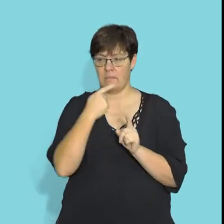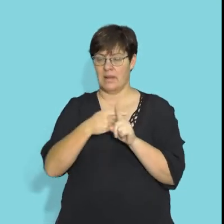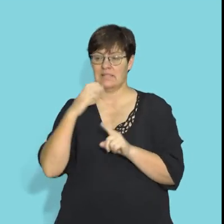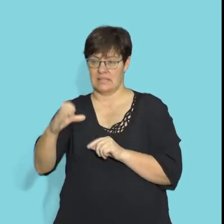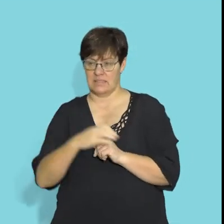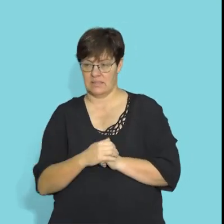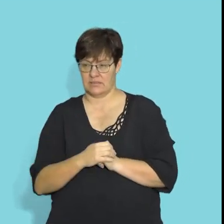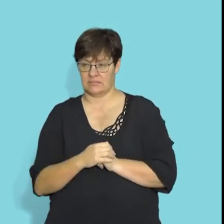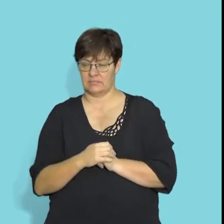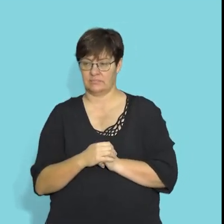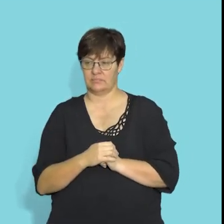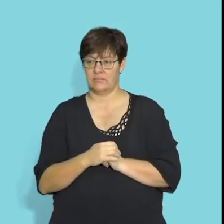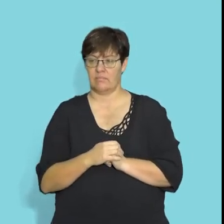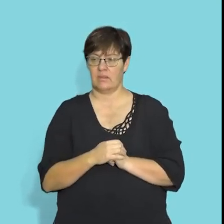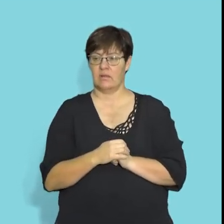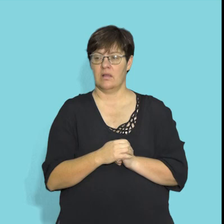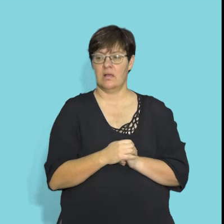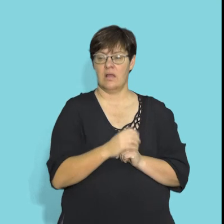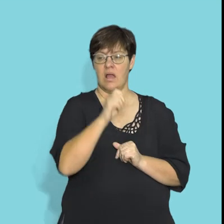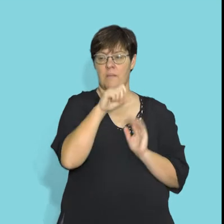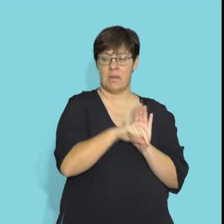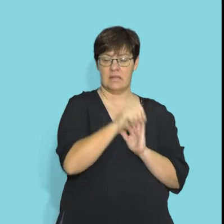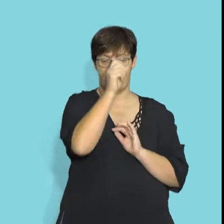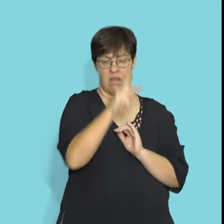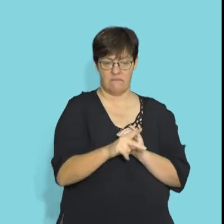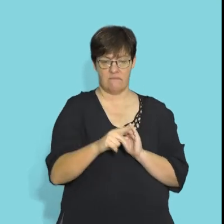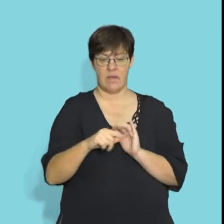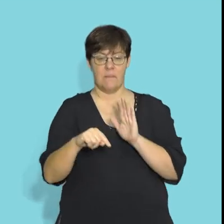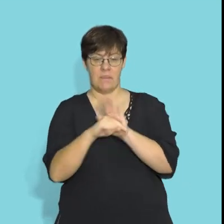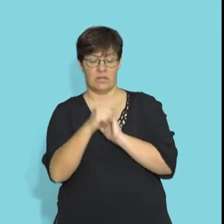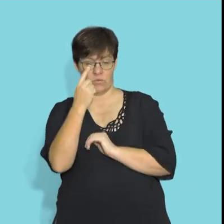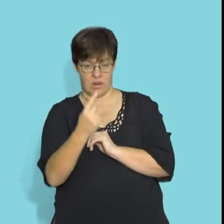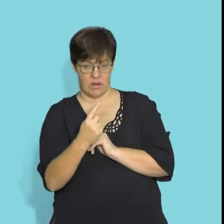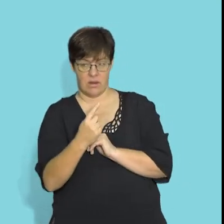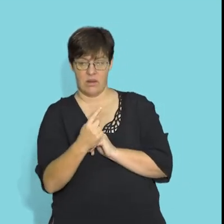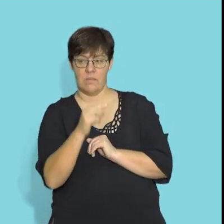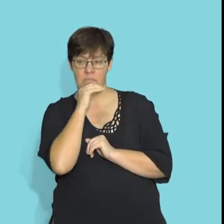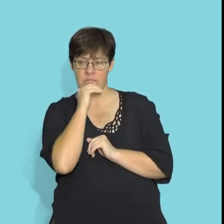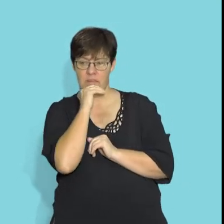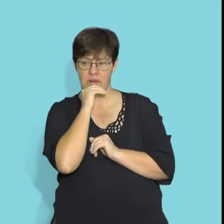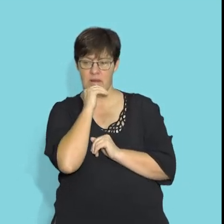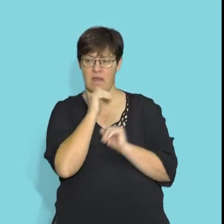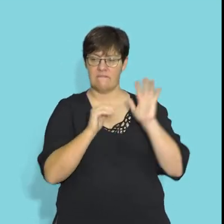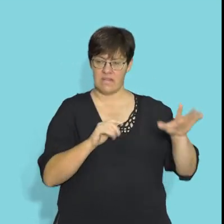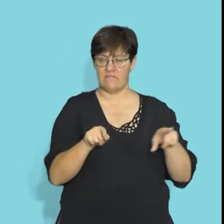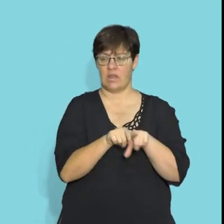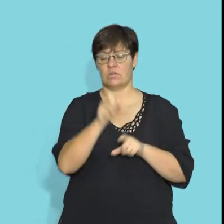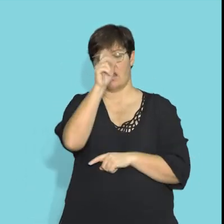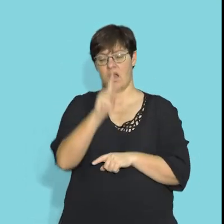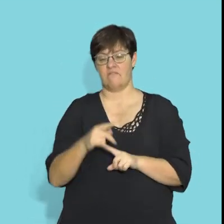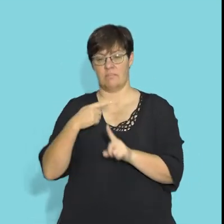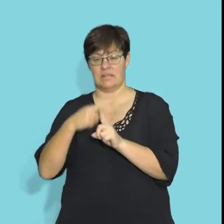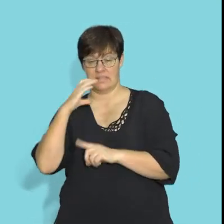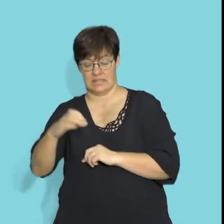I'm going to get 5 equals negative a half times negative 1 is positive a half plus c. And in this